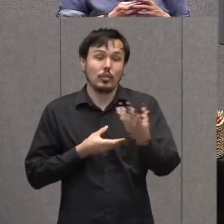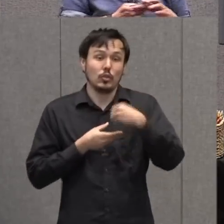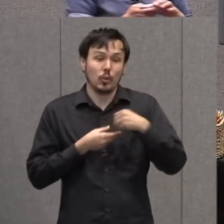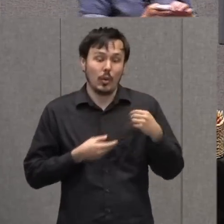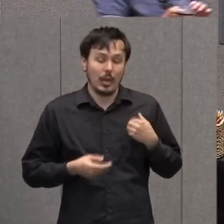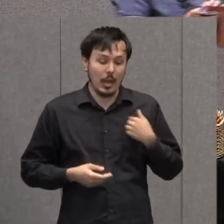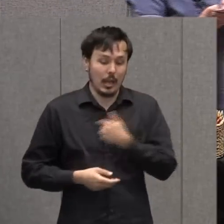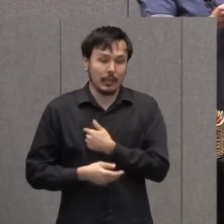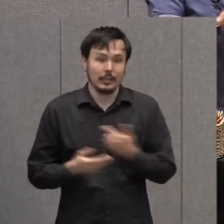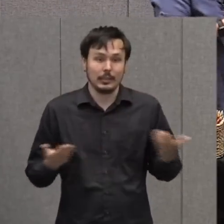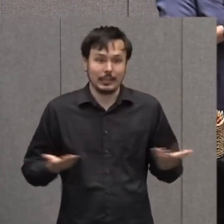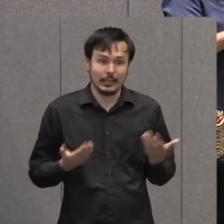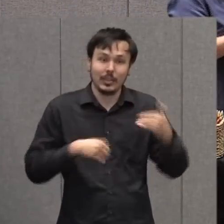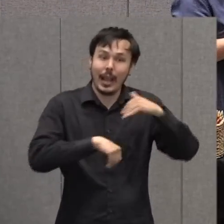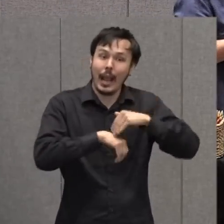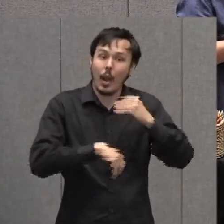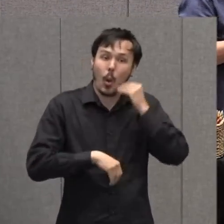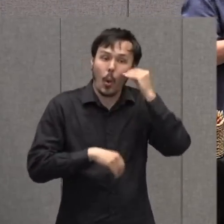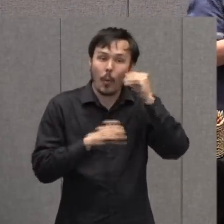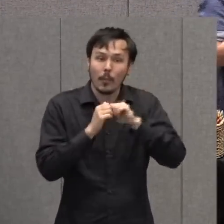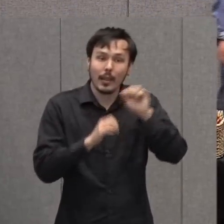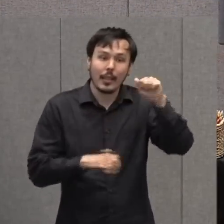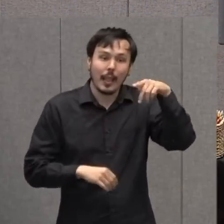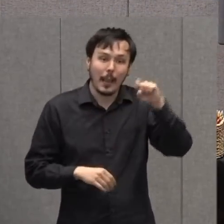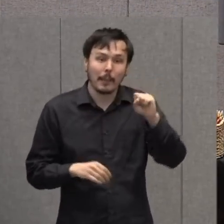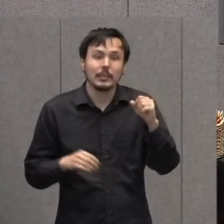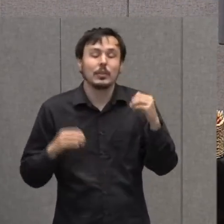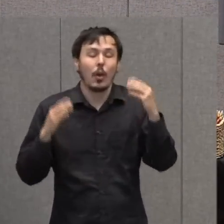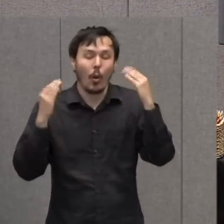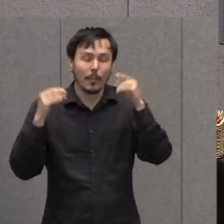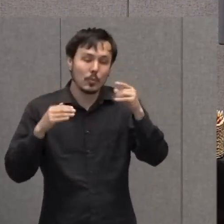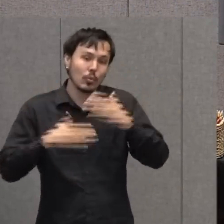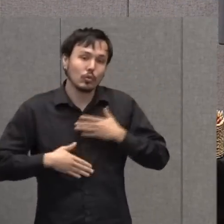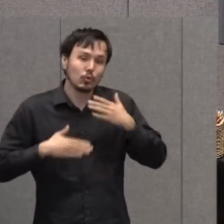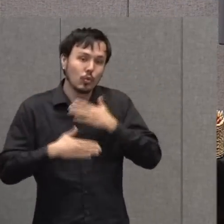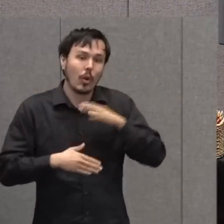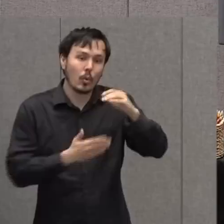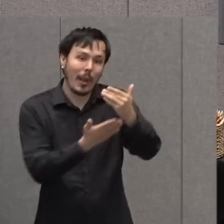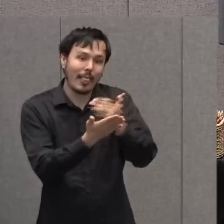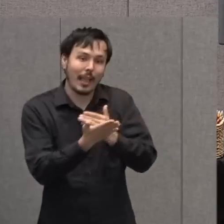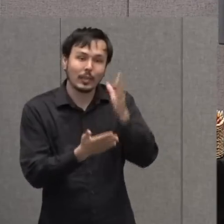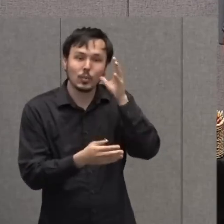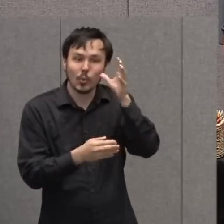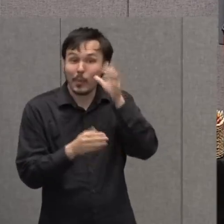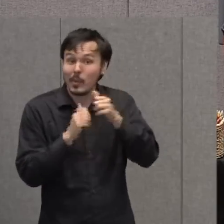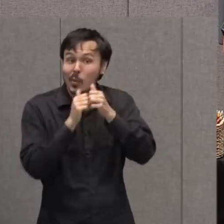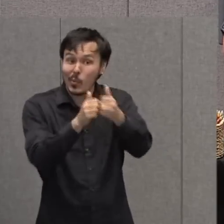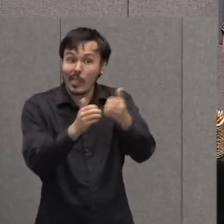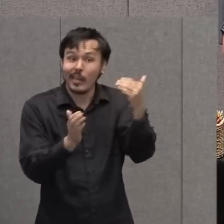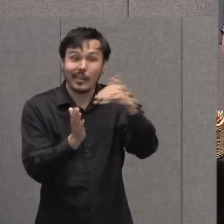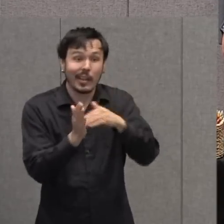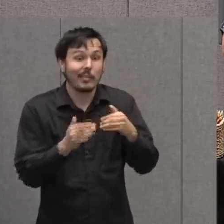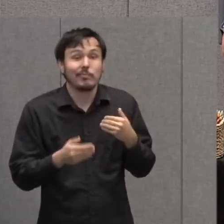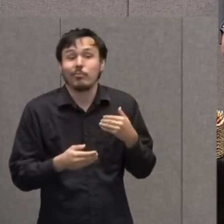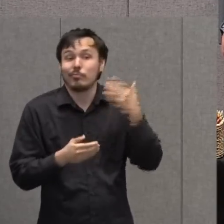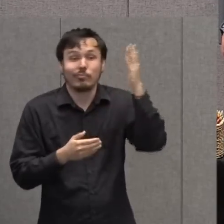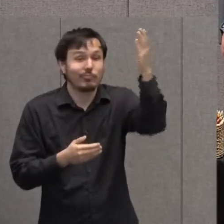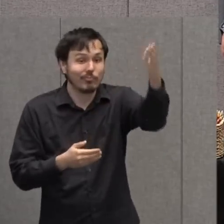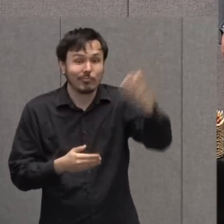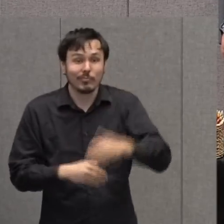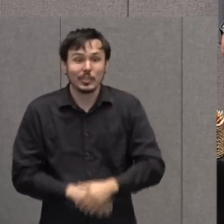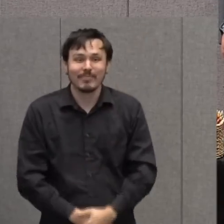us for At Home with APS. We hope that you enjoyed your lessons, and we'll be back with you again another day.